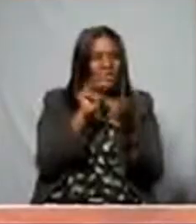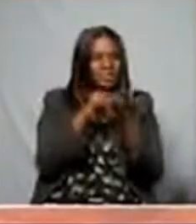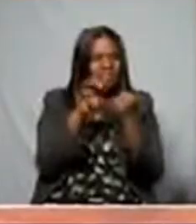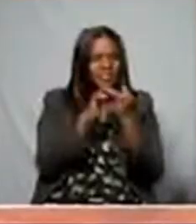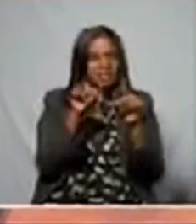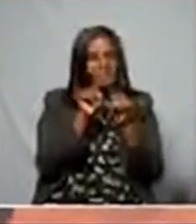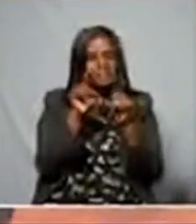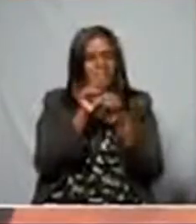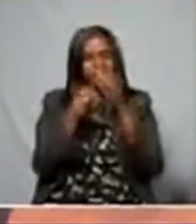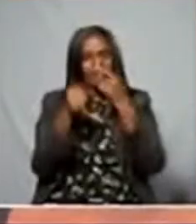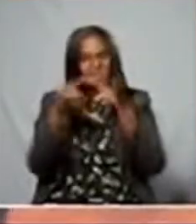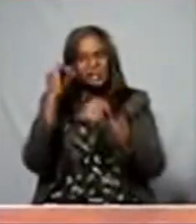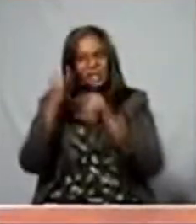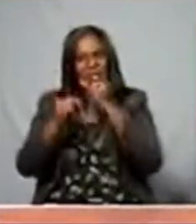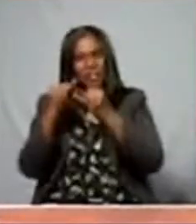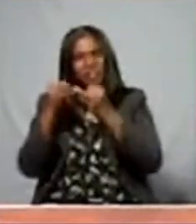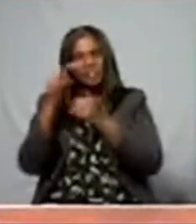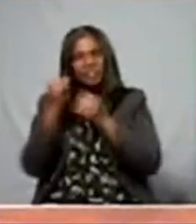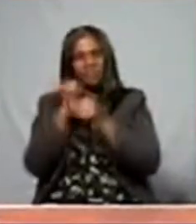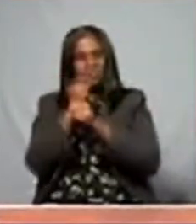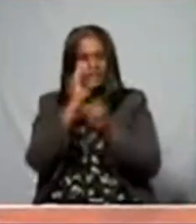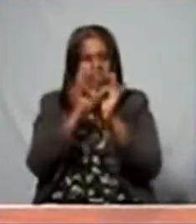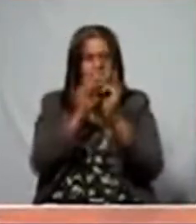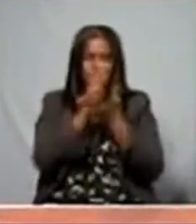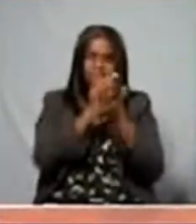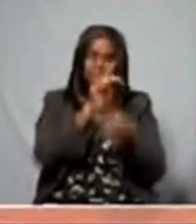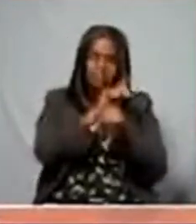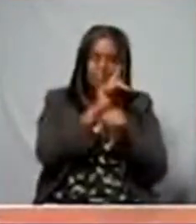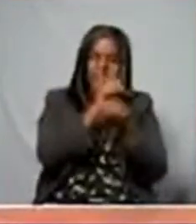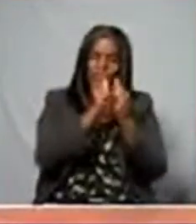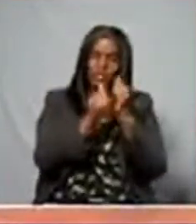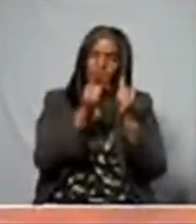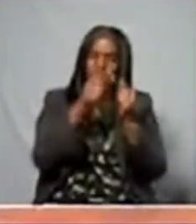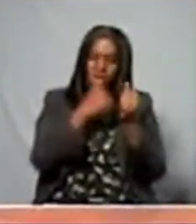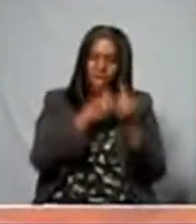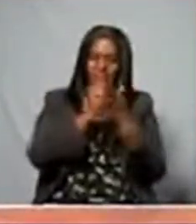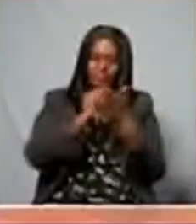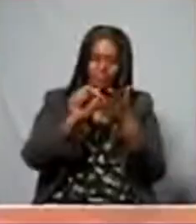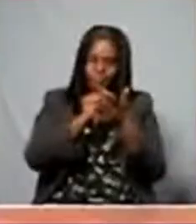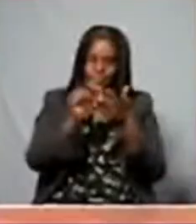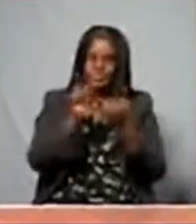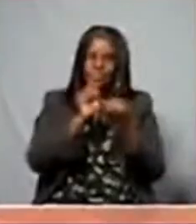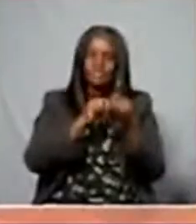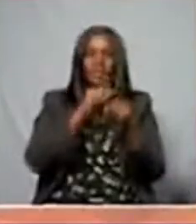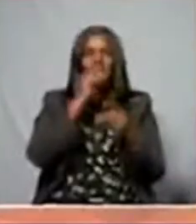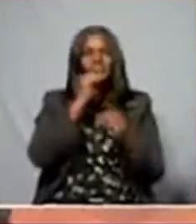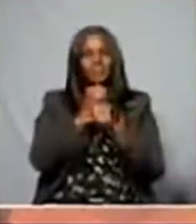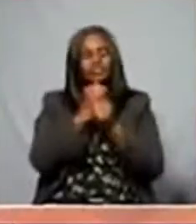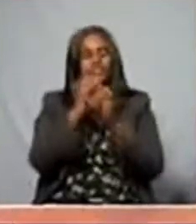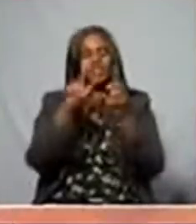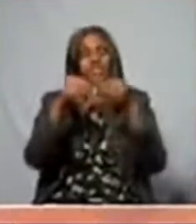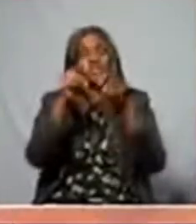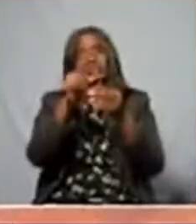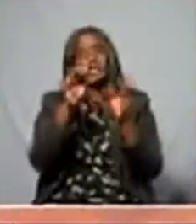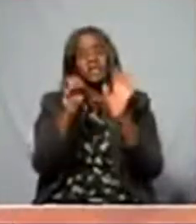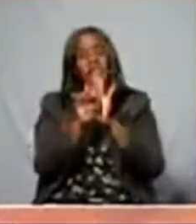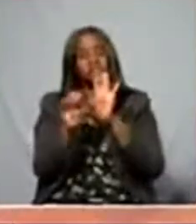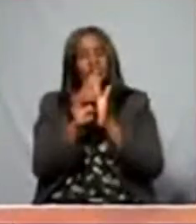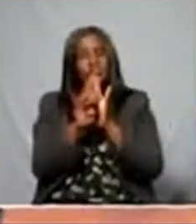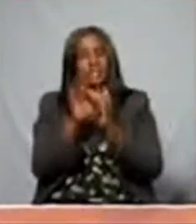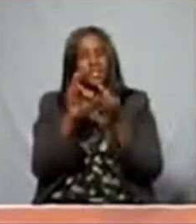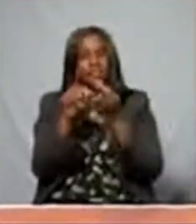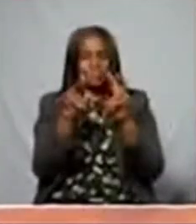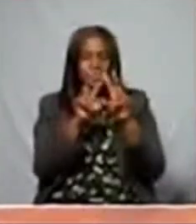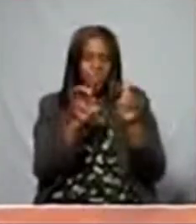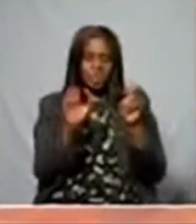what happens at the end of the year if certain projects which you had profiled are not done? I'll give you an example. If you check